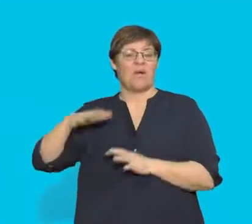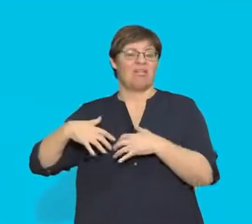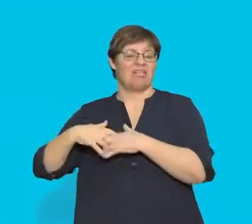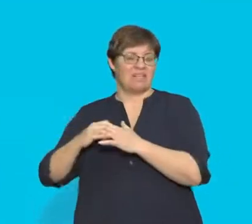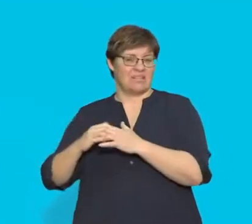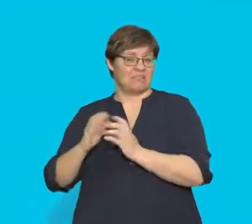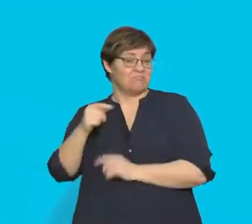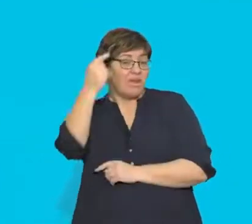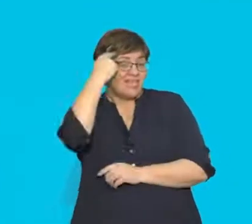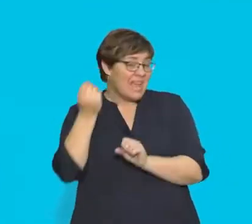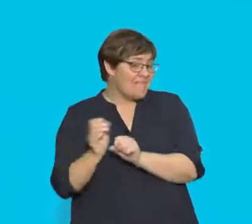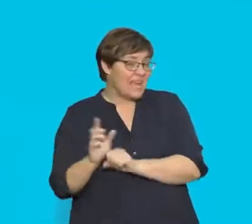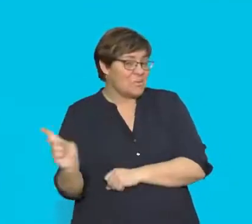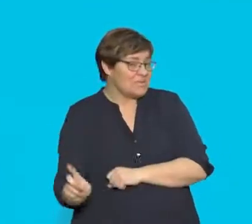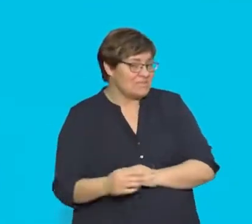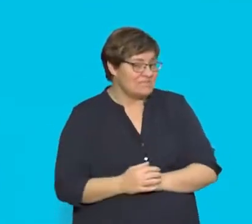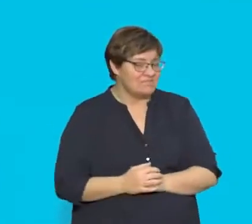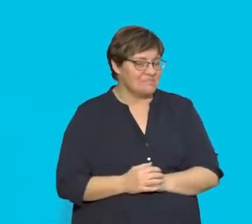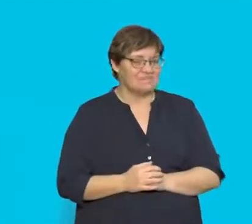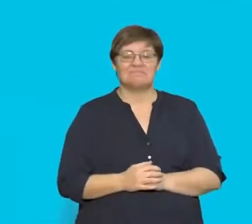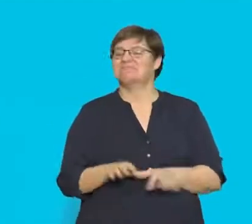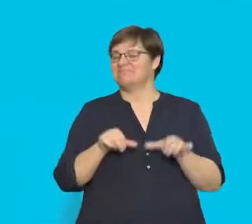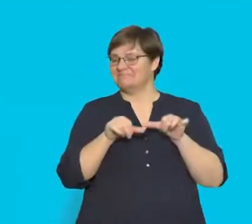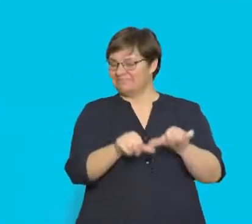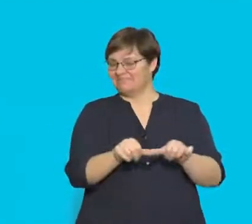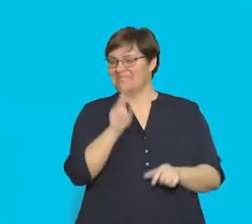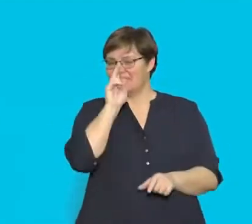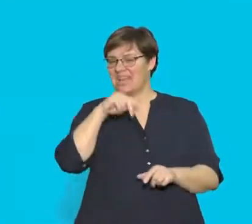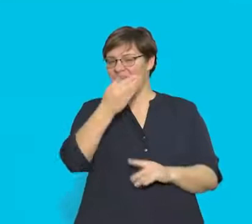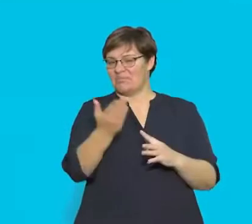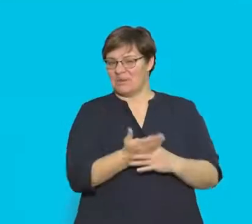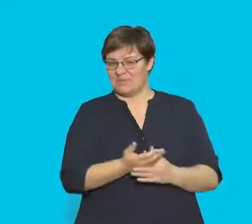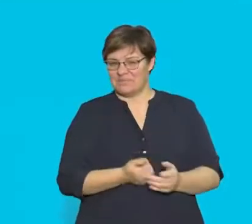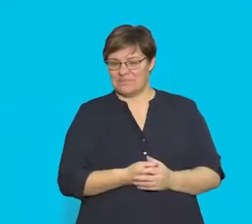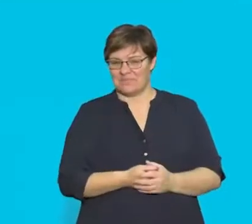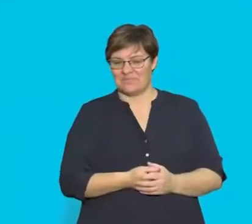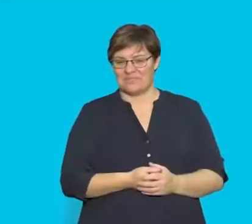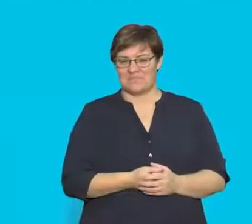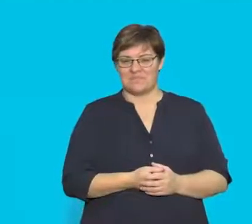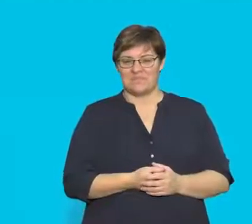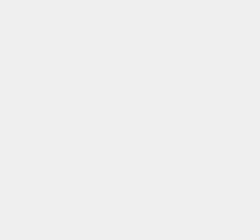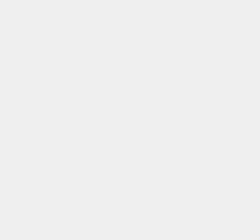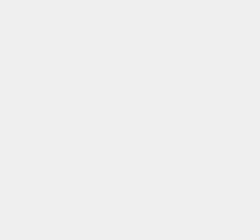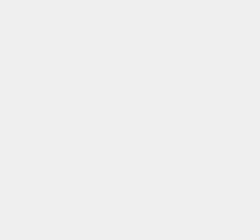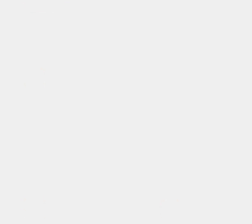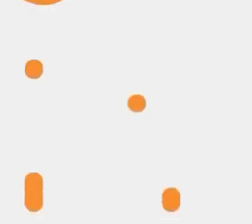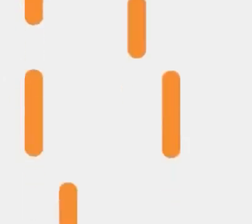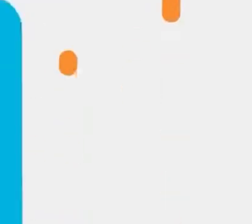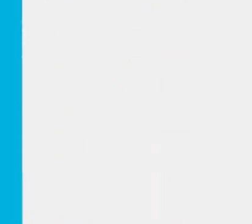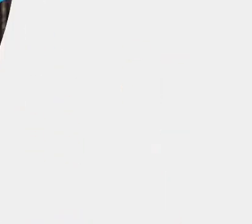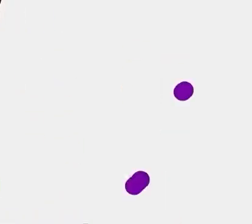coil. What effect do you think that's going to have? Well, think about it while you have a break.